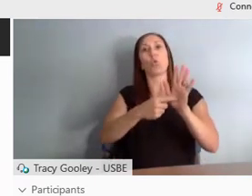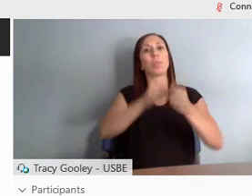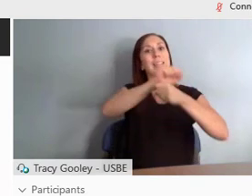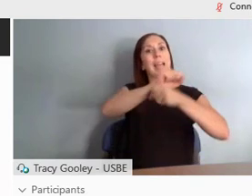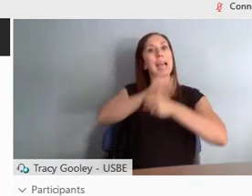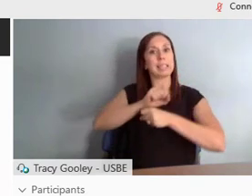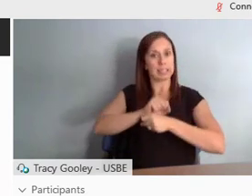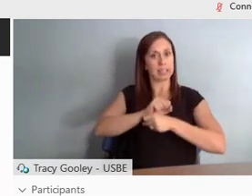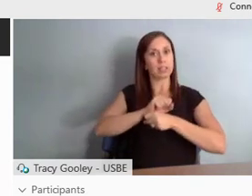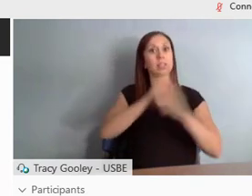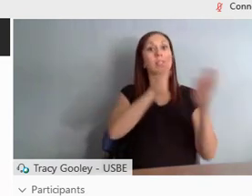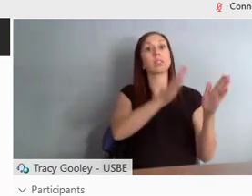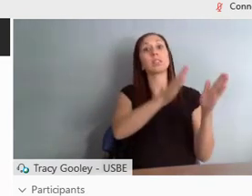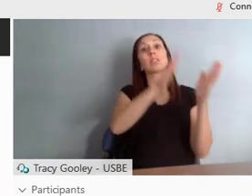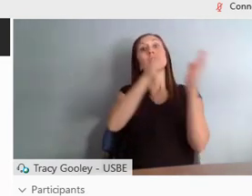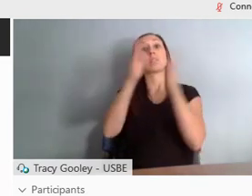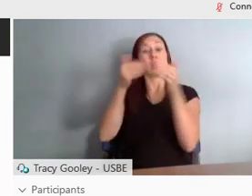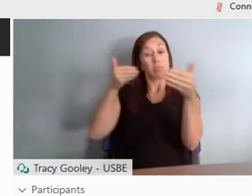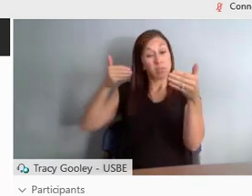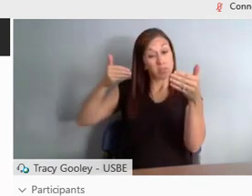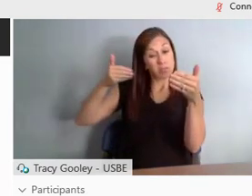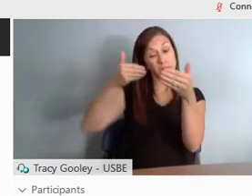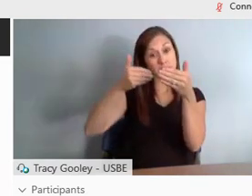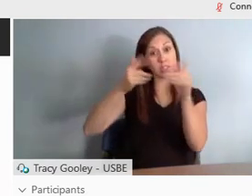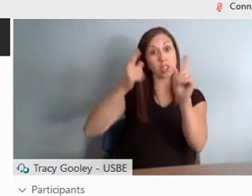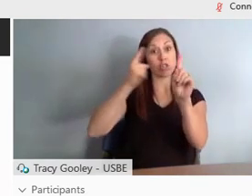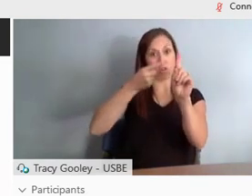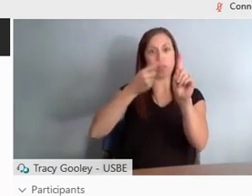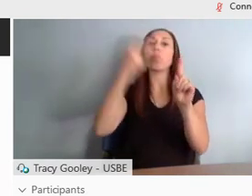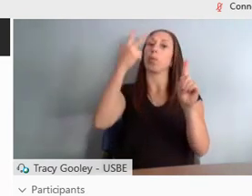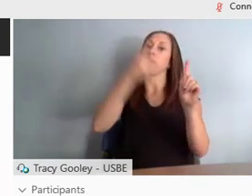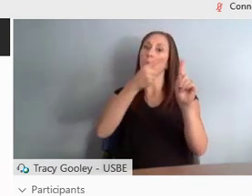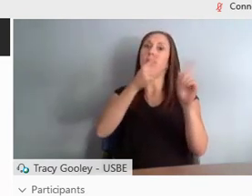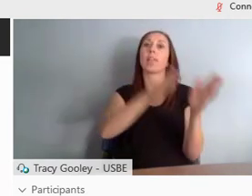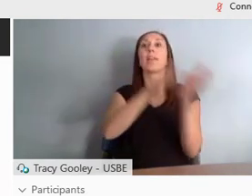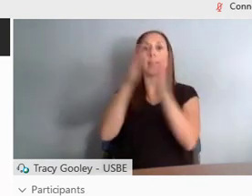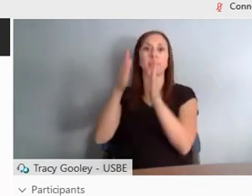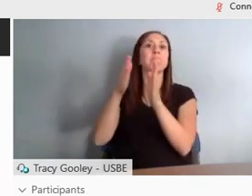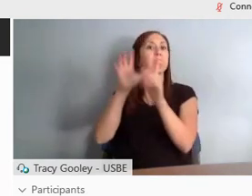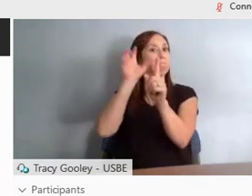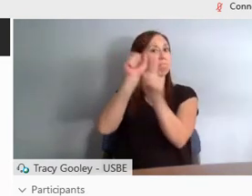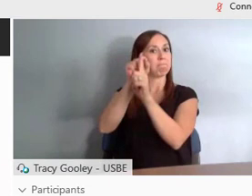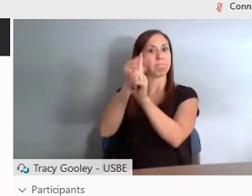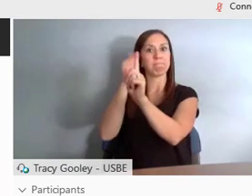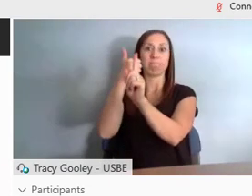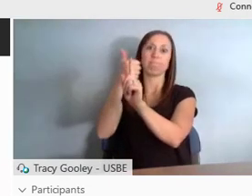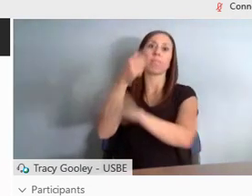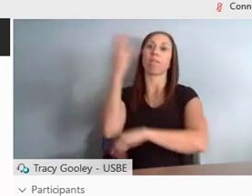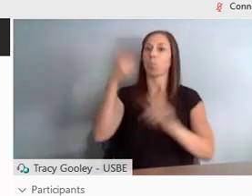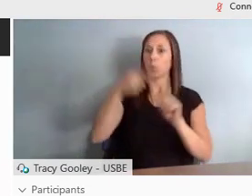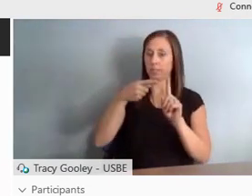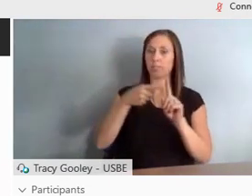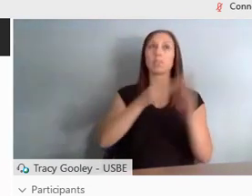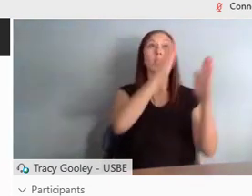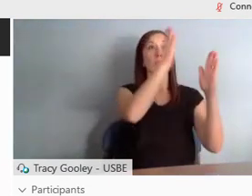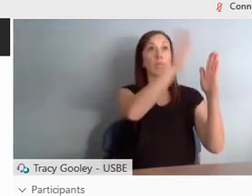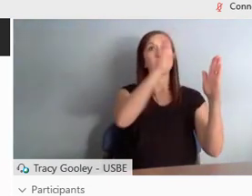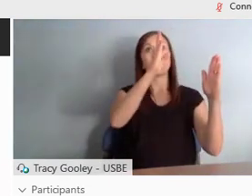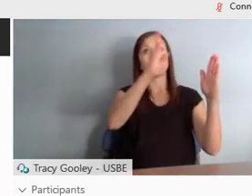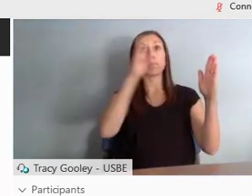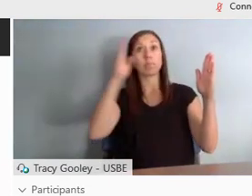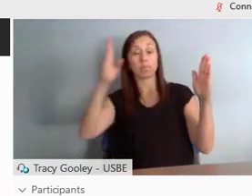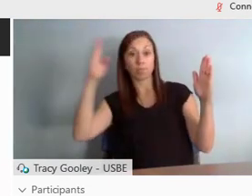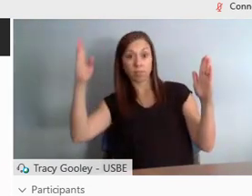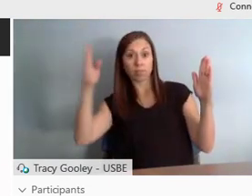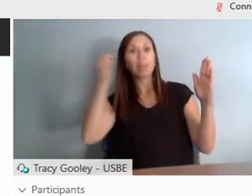there. And then you move over to approaching target. You get 3 points in an approaching target and then at target. So the idea behind it is as you move along these performance